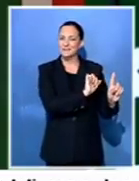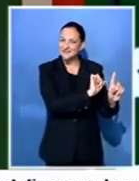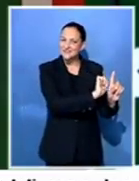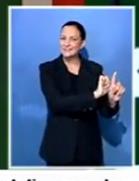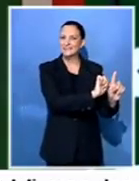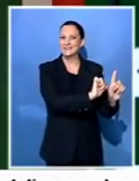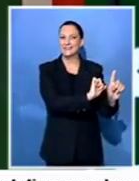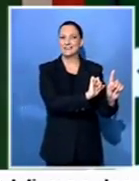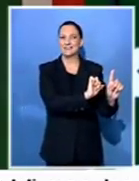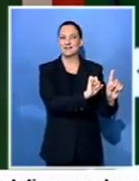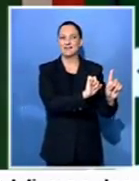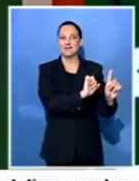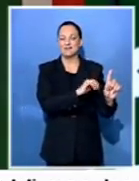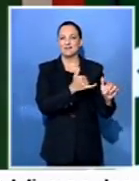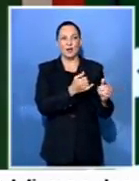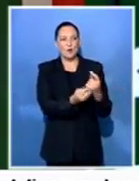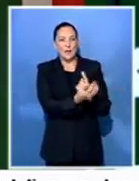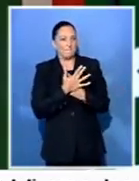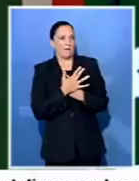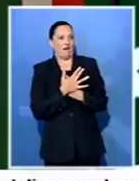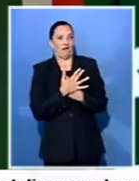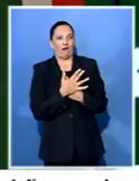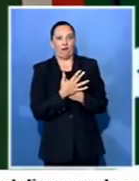His most lasting impact,